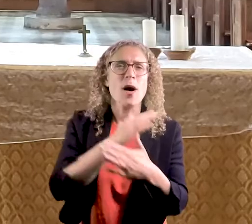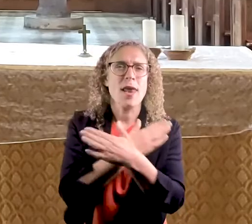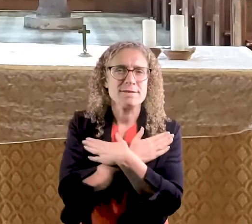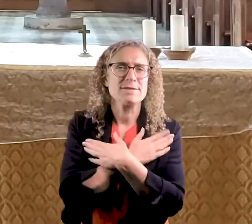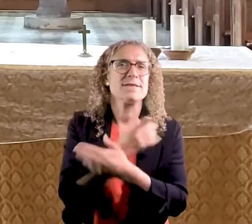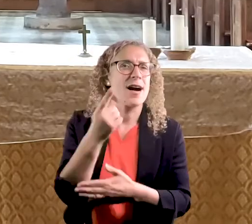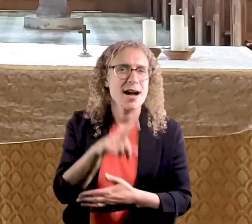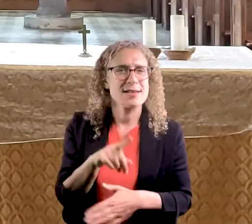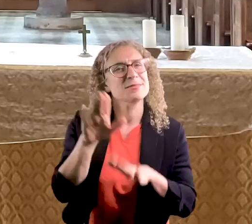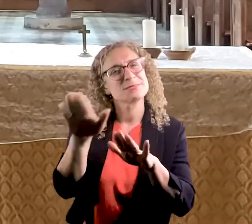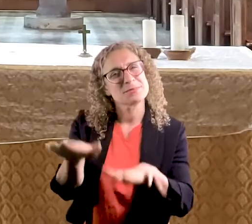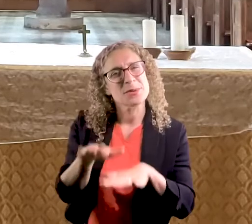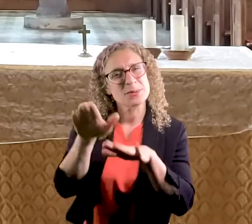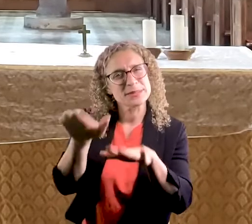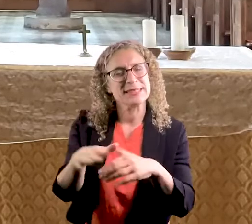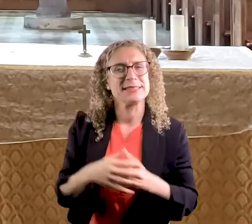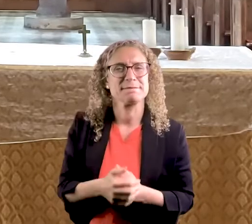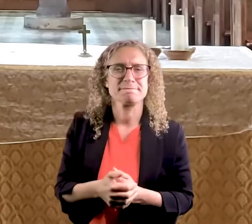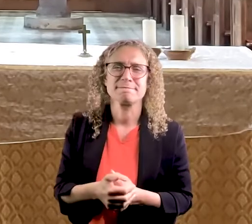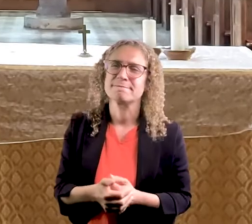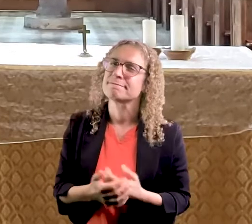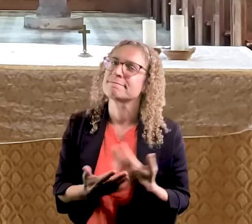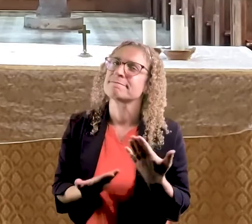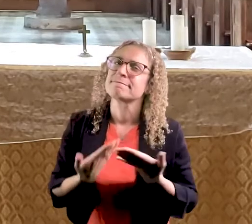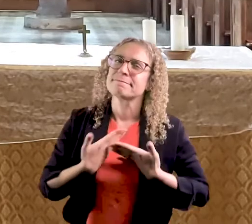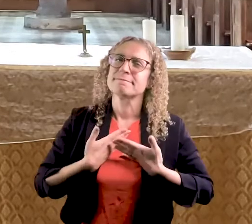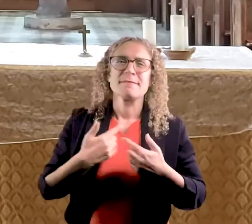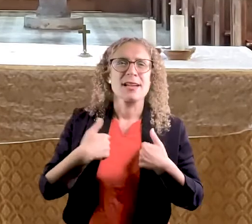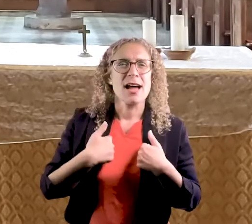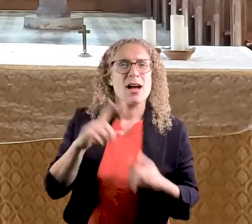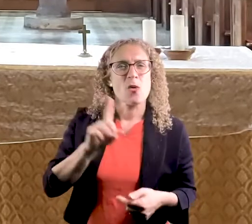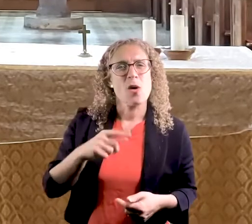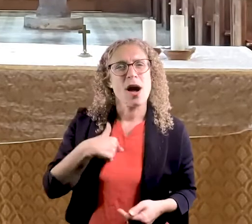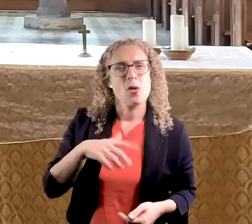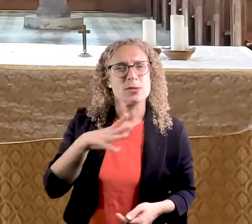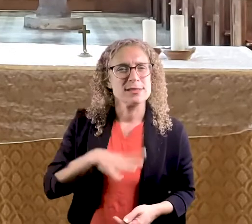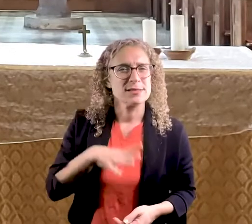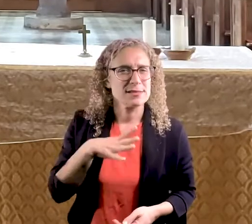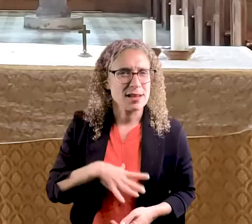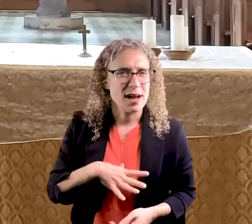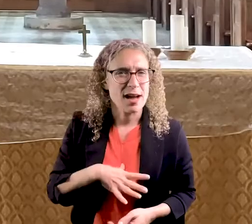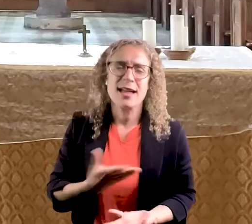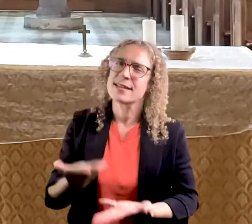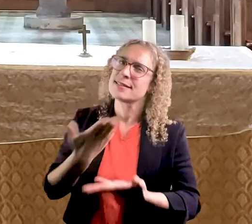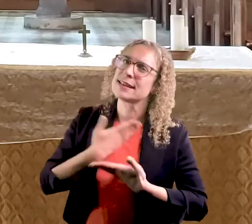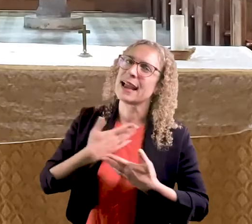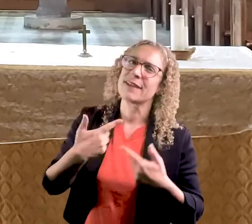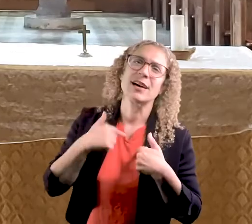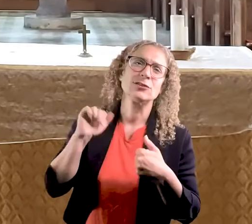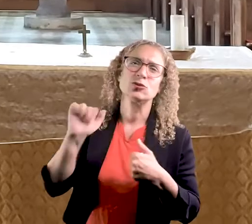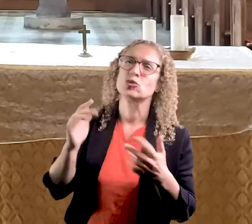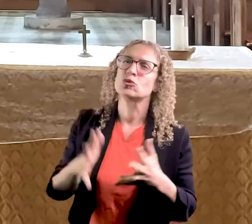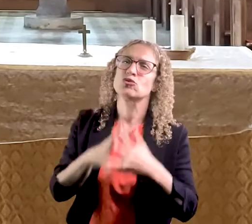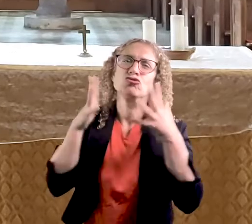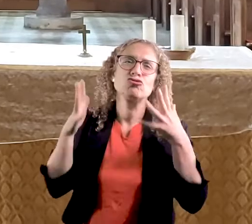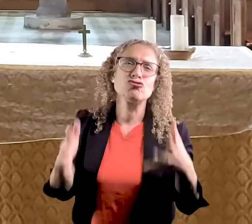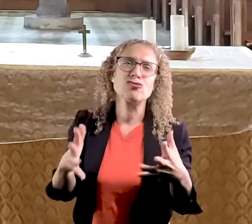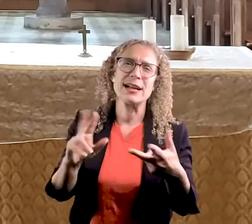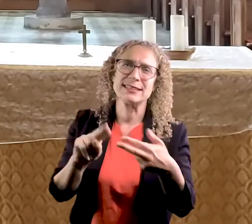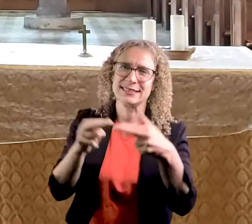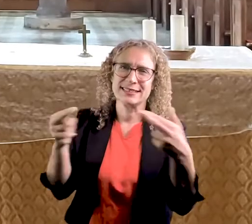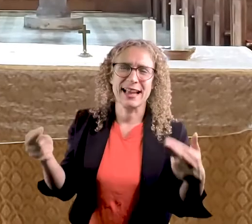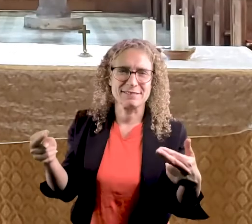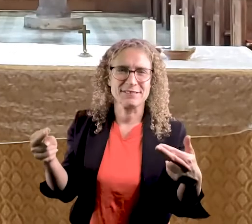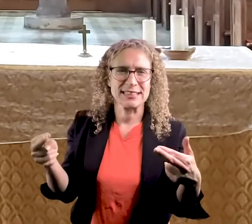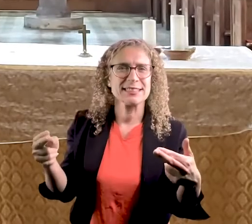In your love and mercy, fulfill our desires and give us your greatest